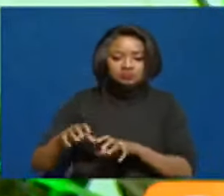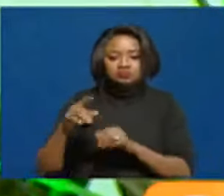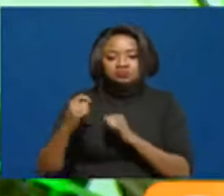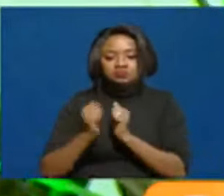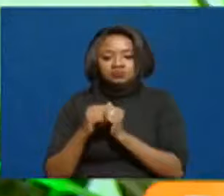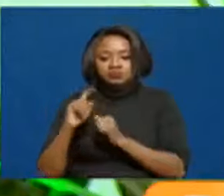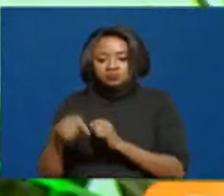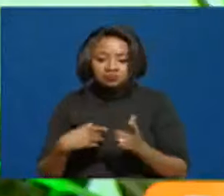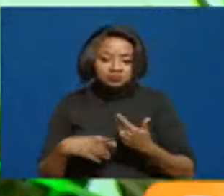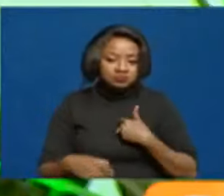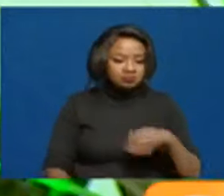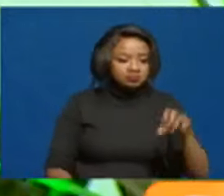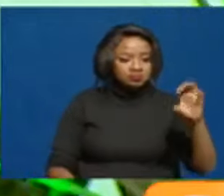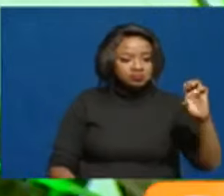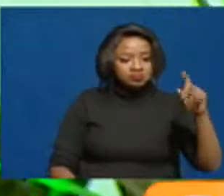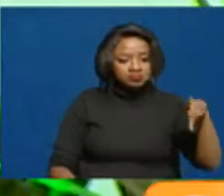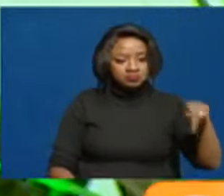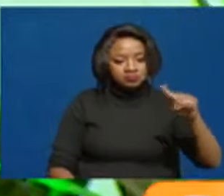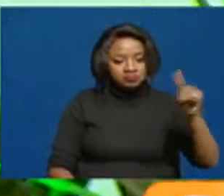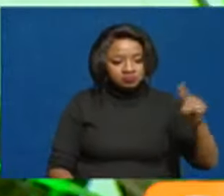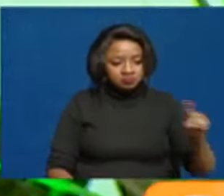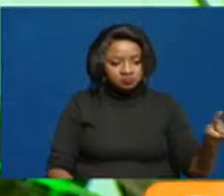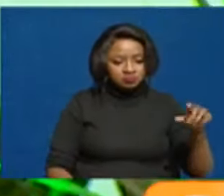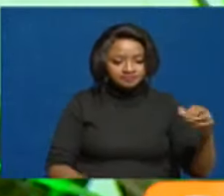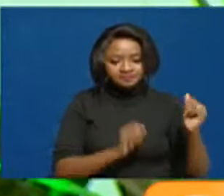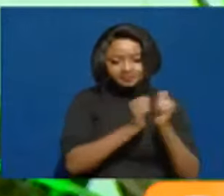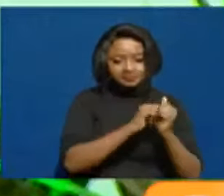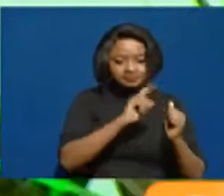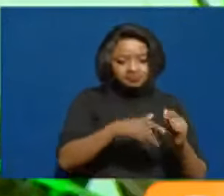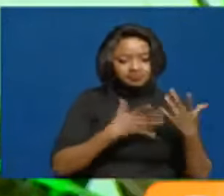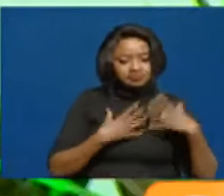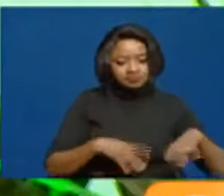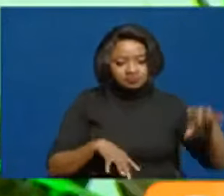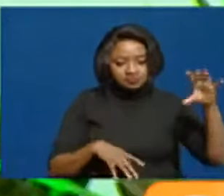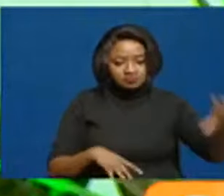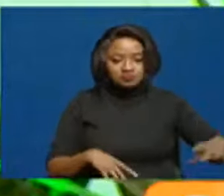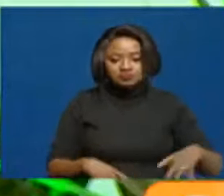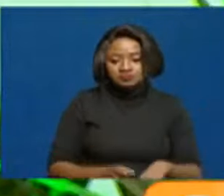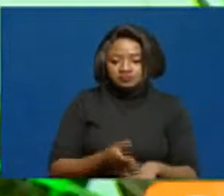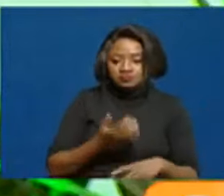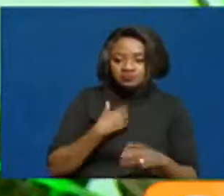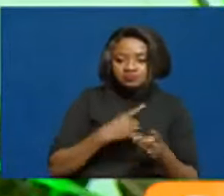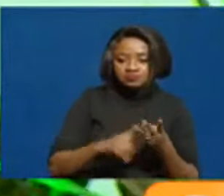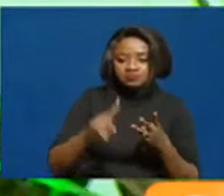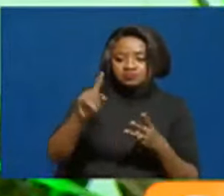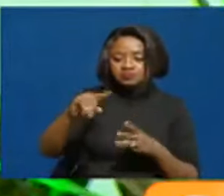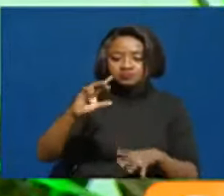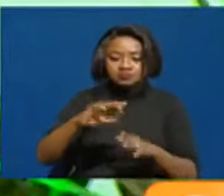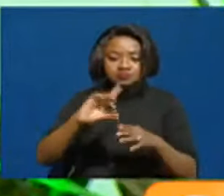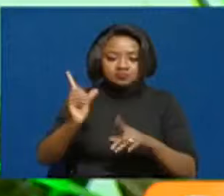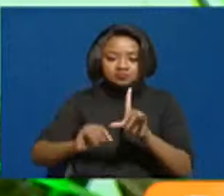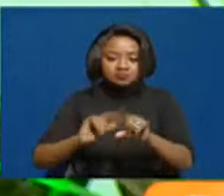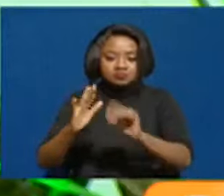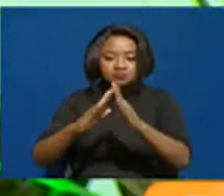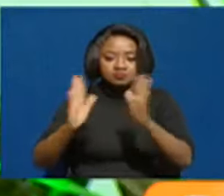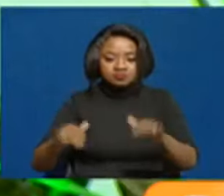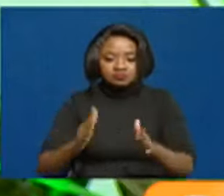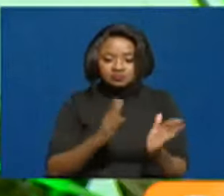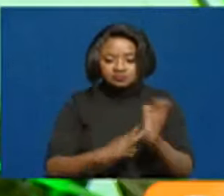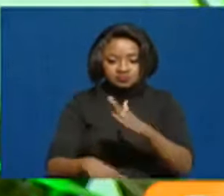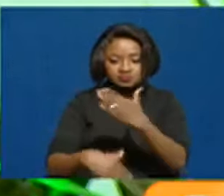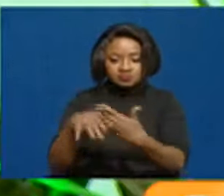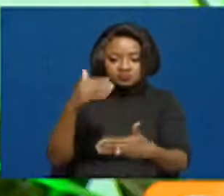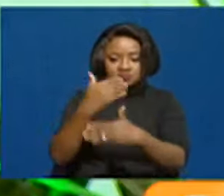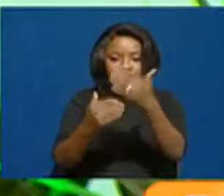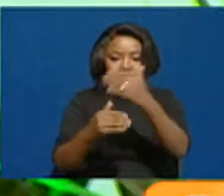the EPZ, which is going to have another 10,000 people. We have the affordable housing, which is going to have like